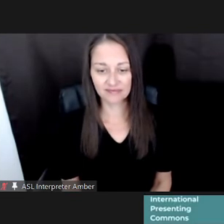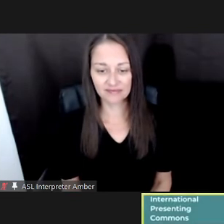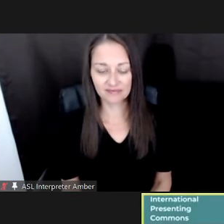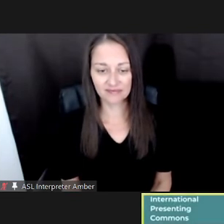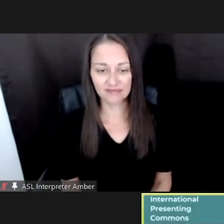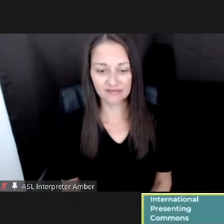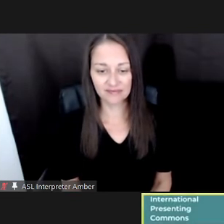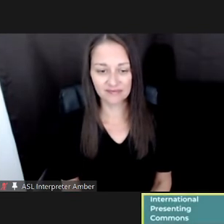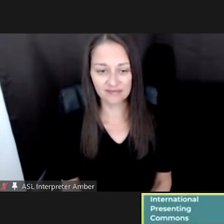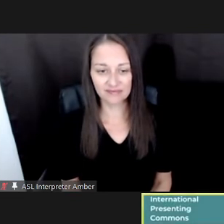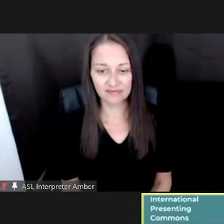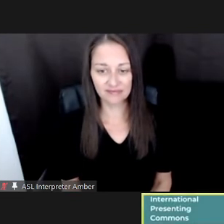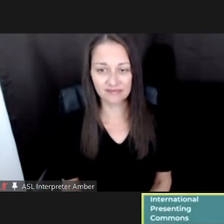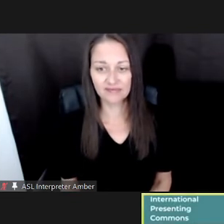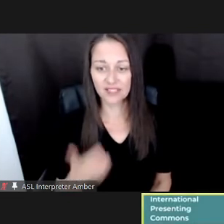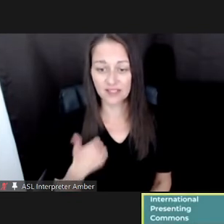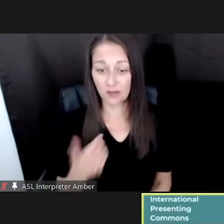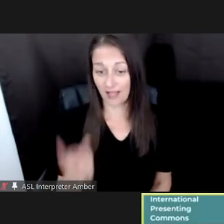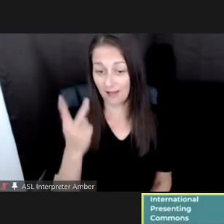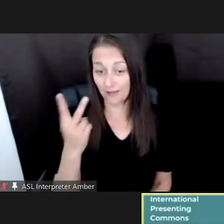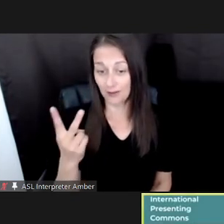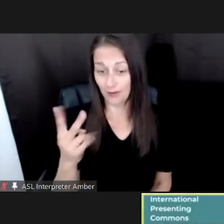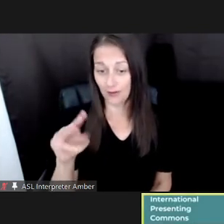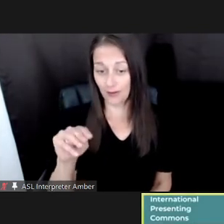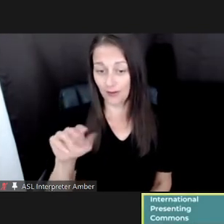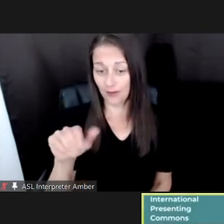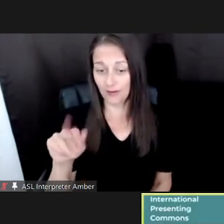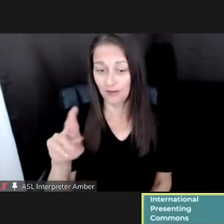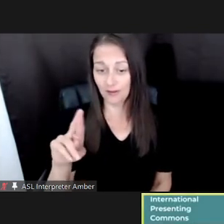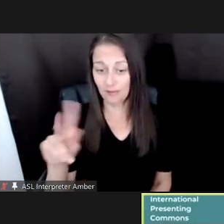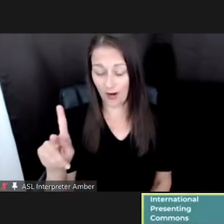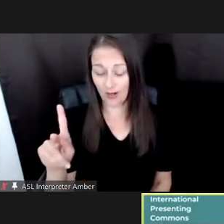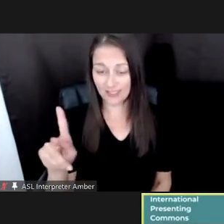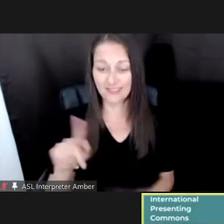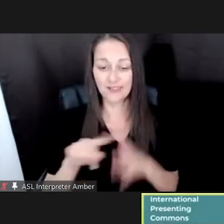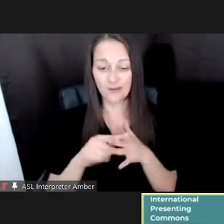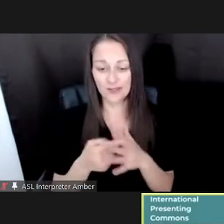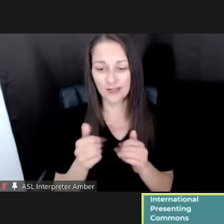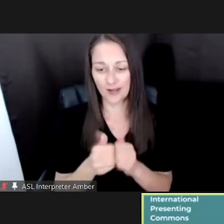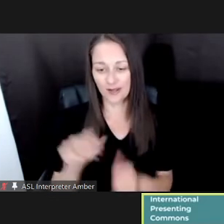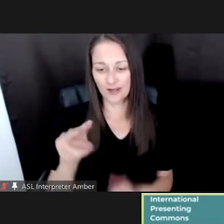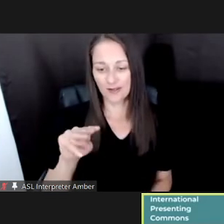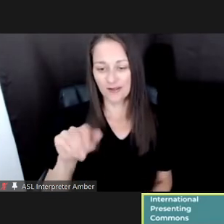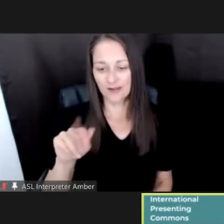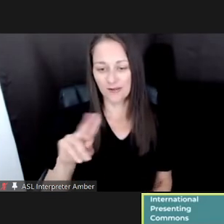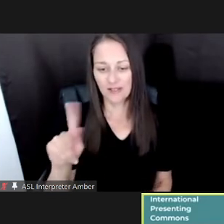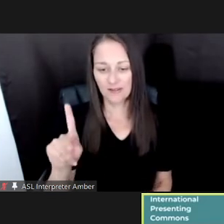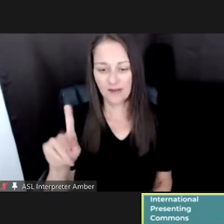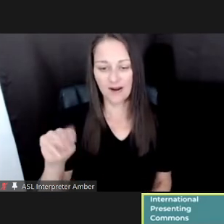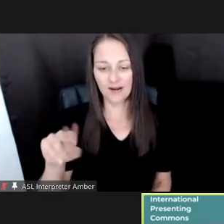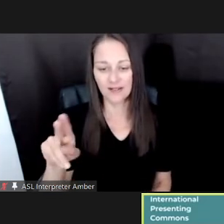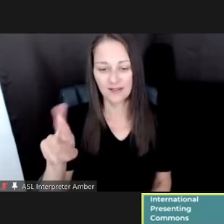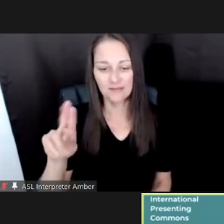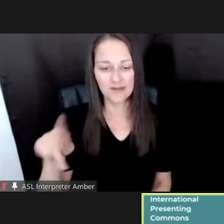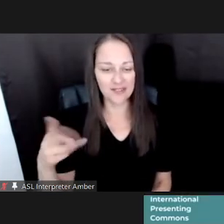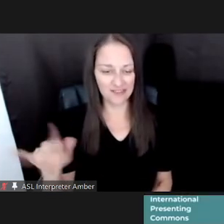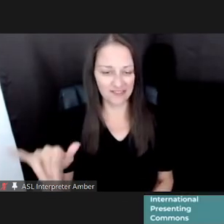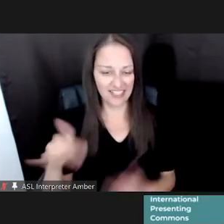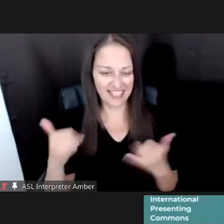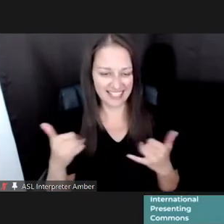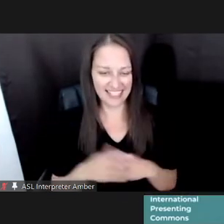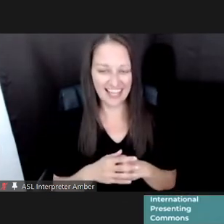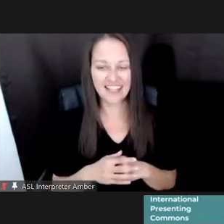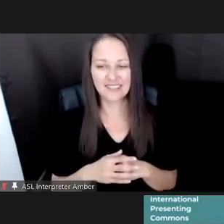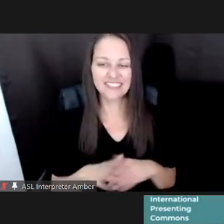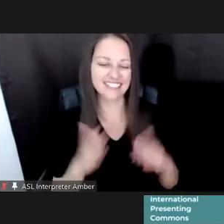Well, we have two Marks. So why don't we begin with Mark Murphy this time, not Mark Russell. Thank you,